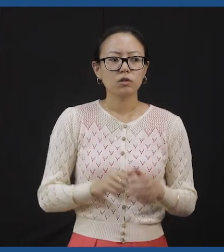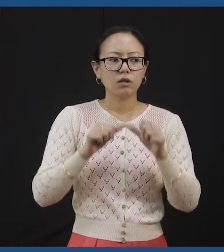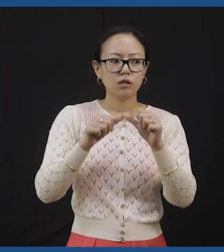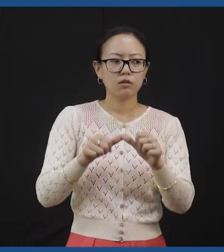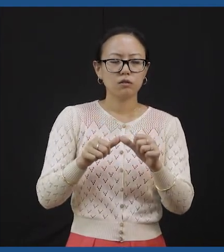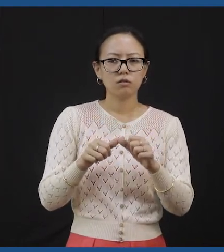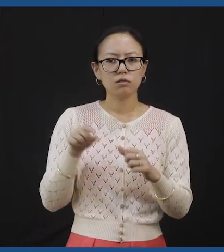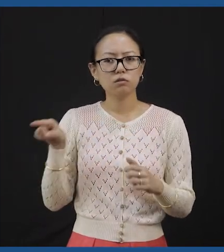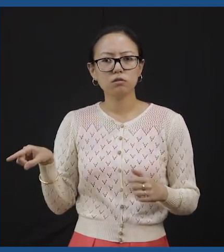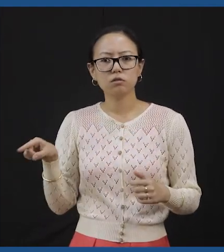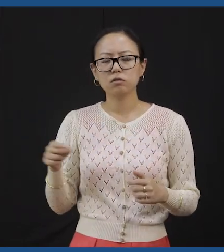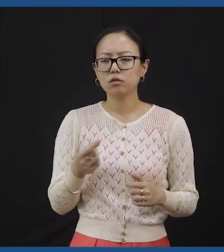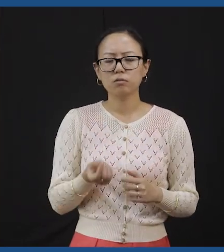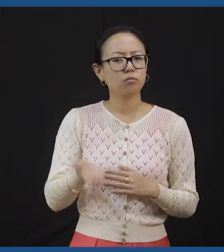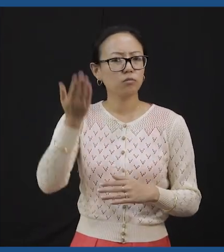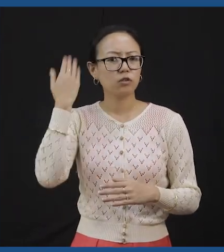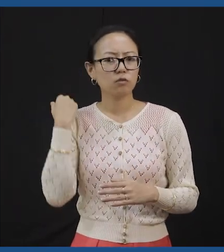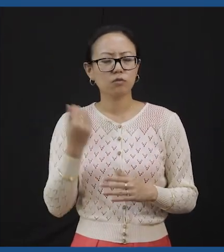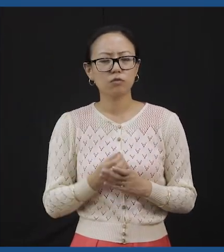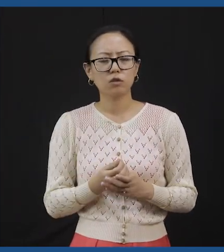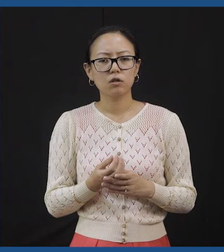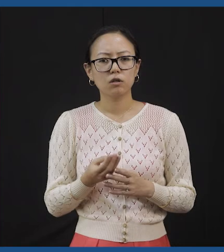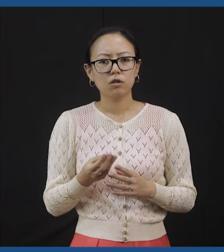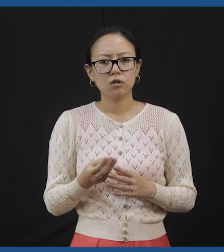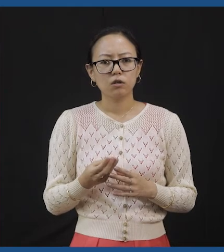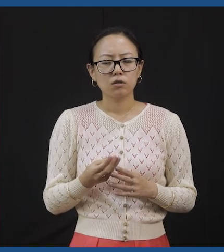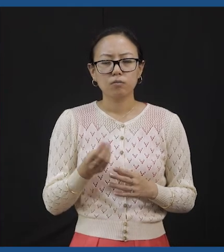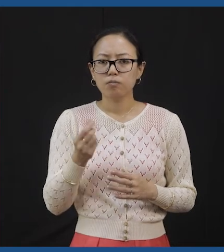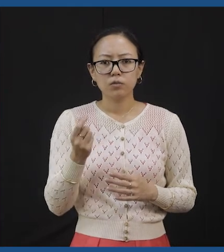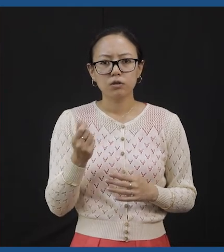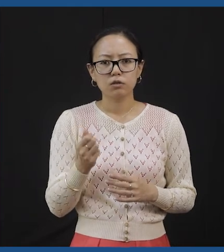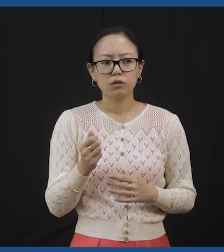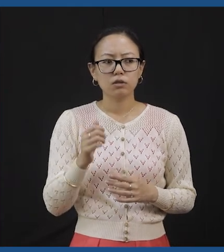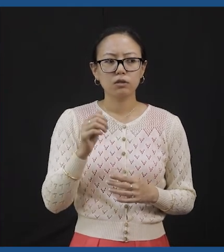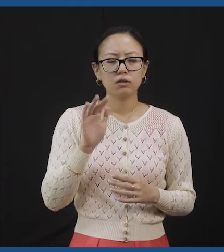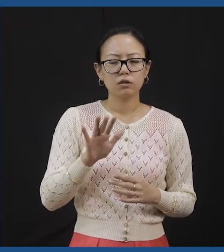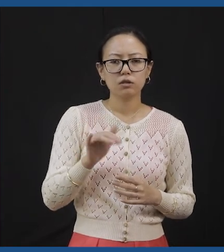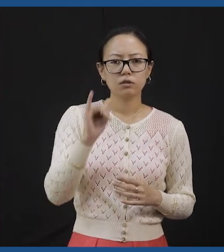300 to Meko. So amount of money he gave to Meko will be 300.